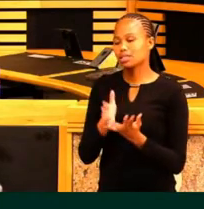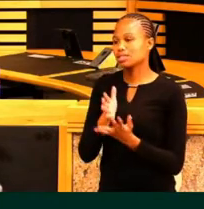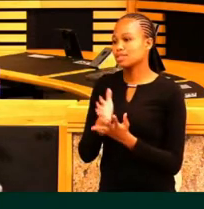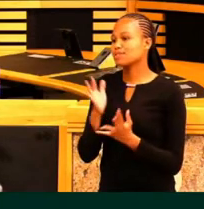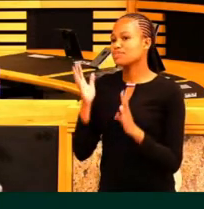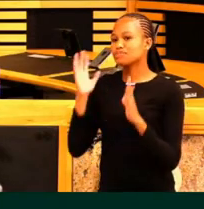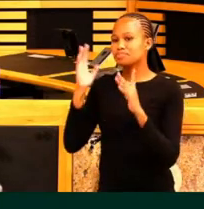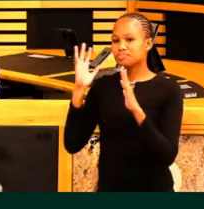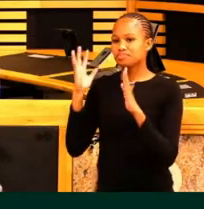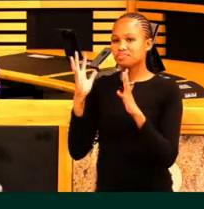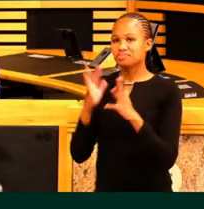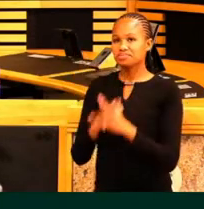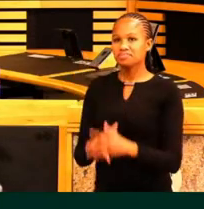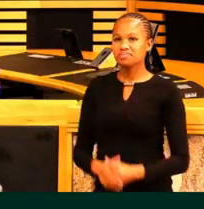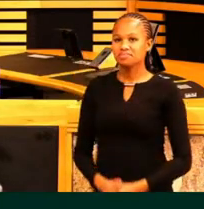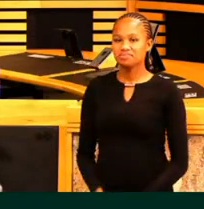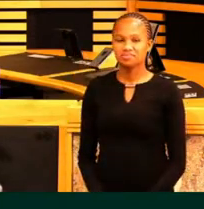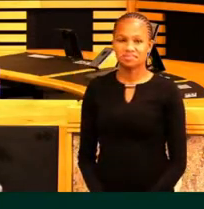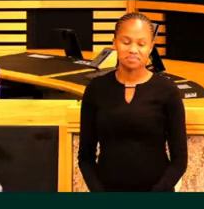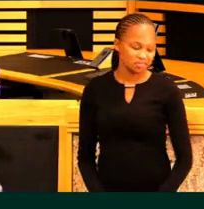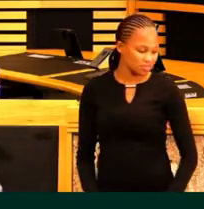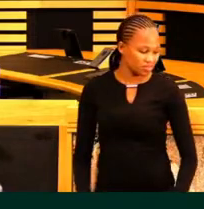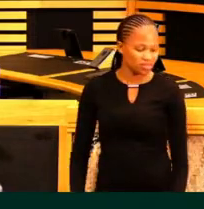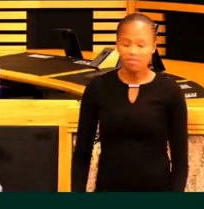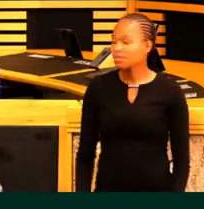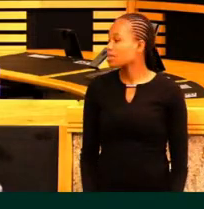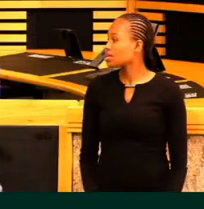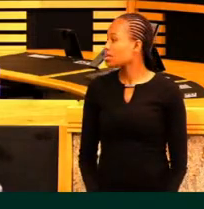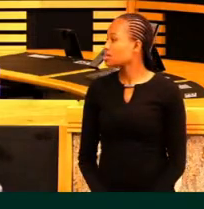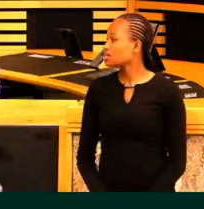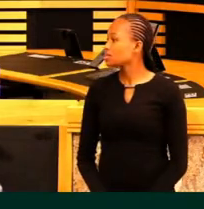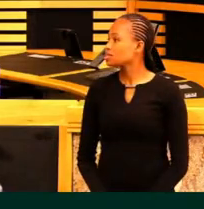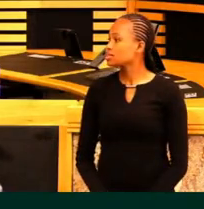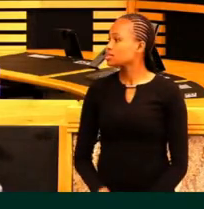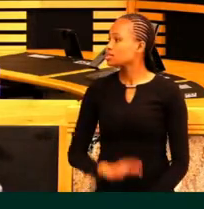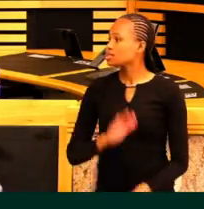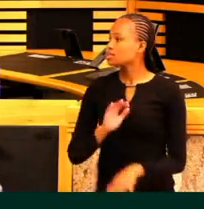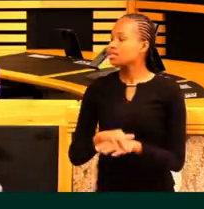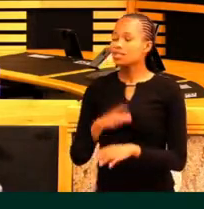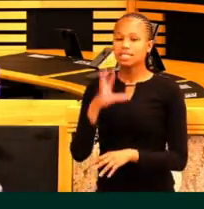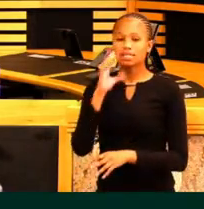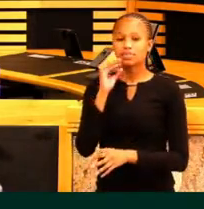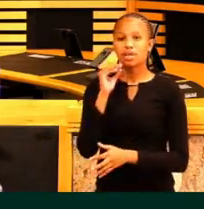thank you the next speaker is